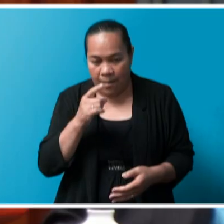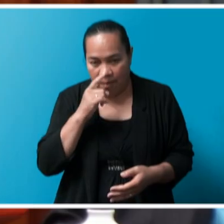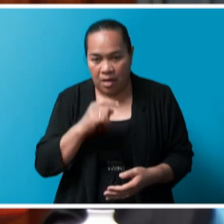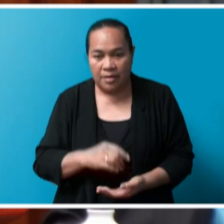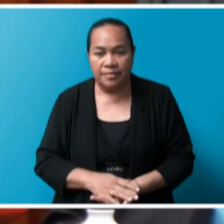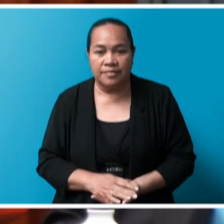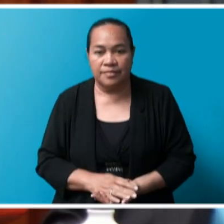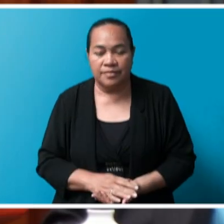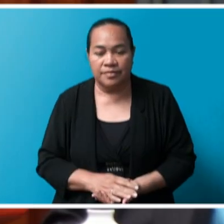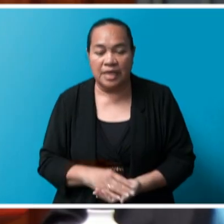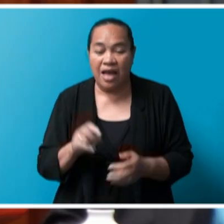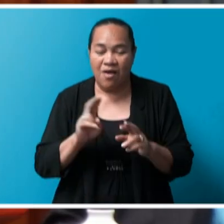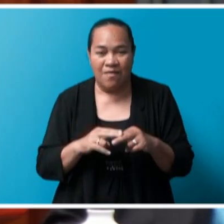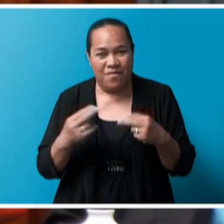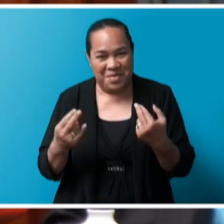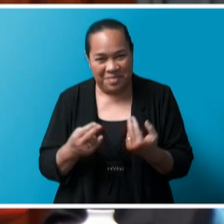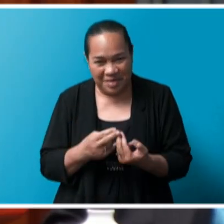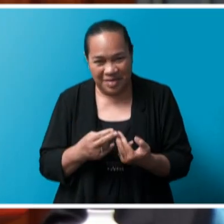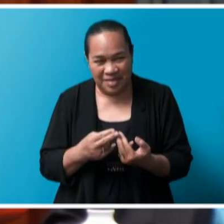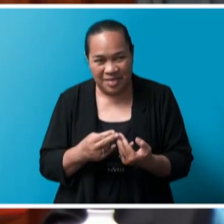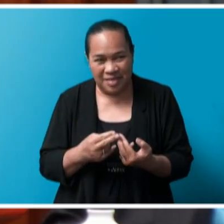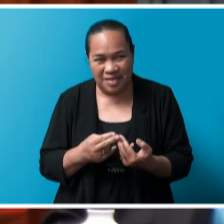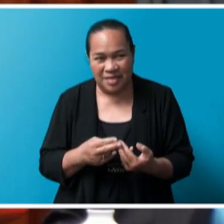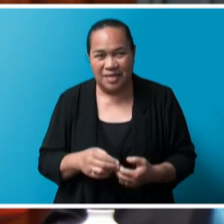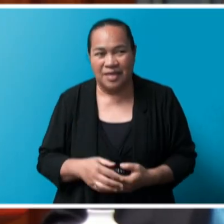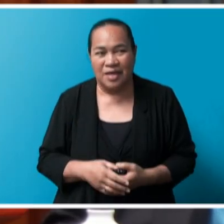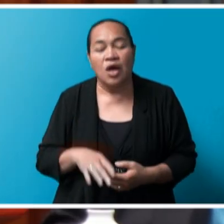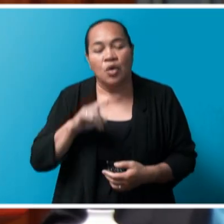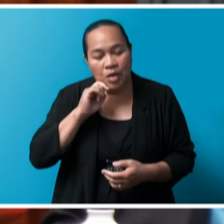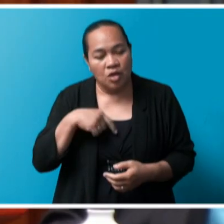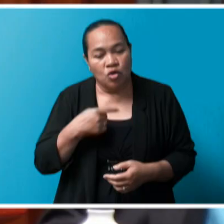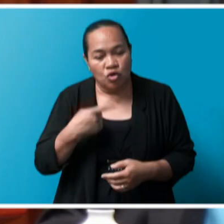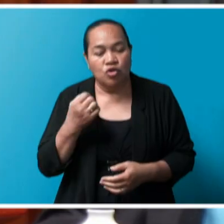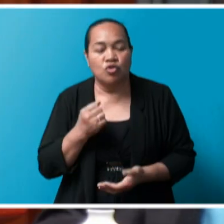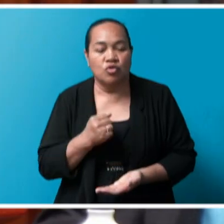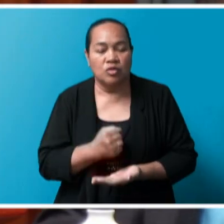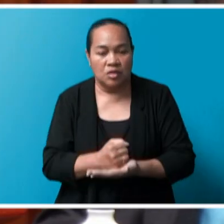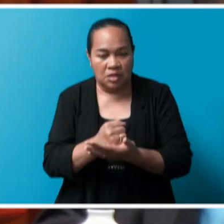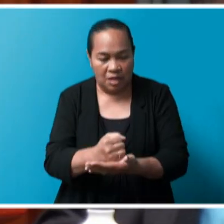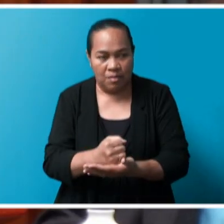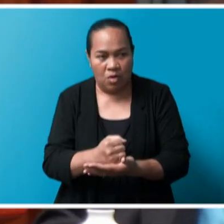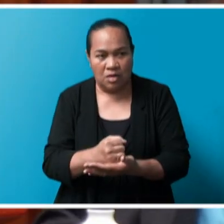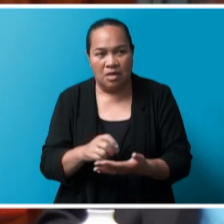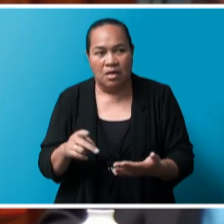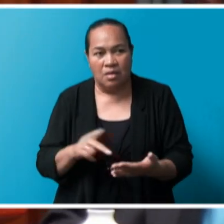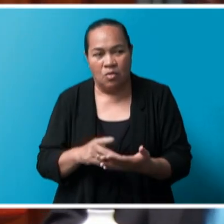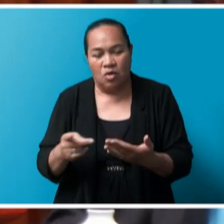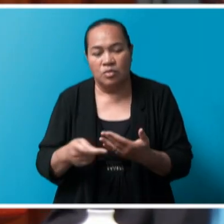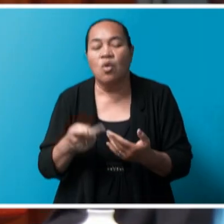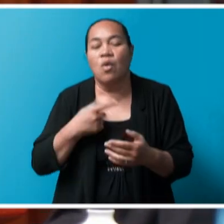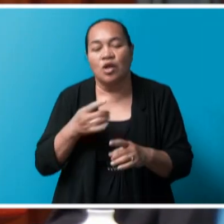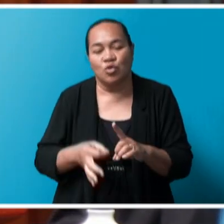Fijian families. The Ministry's capital investment, Speaker, will continue to support transformative initiatives that directly improve the lives of